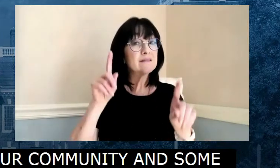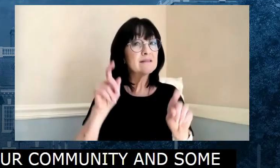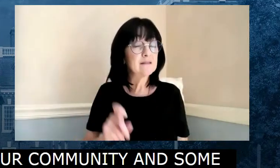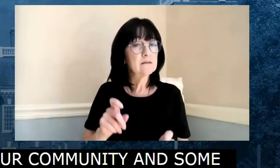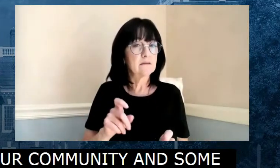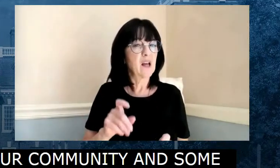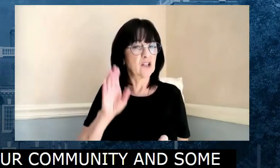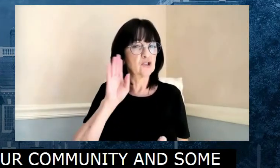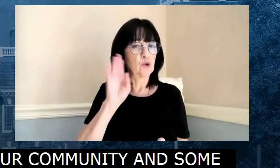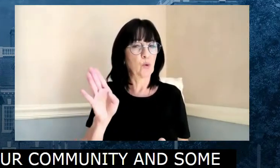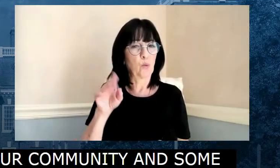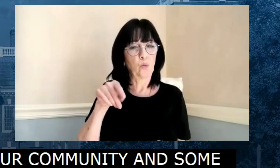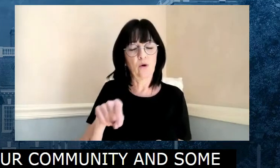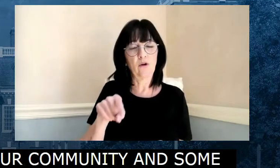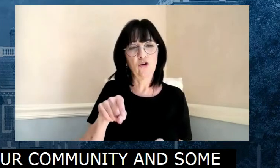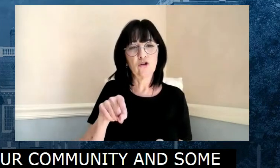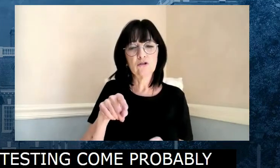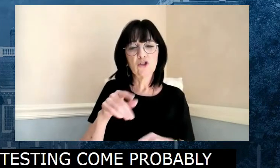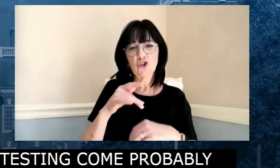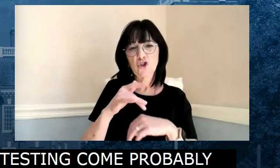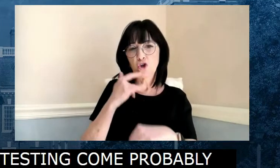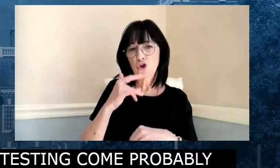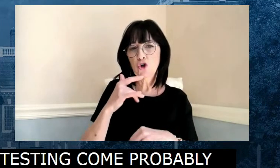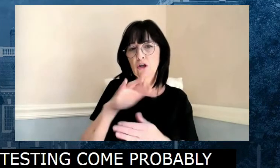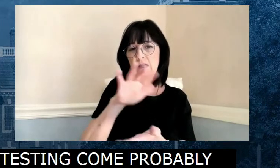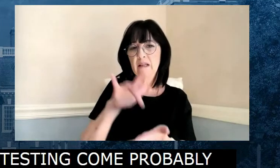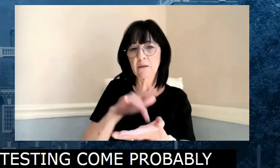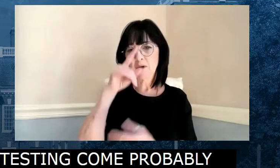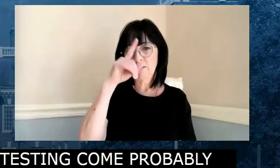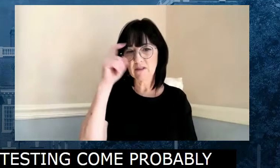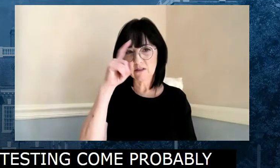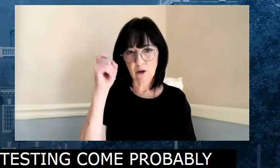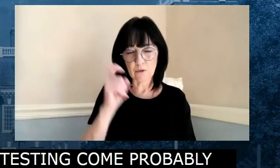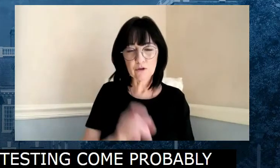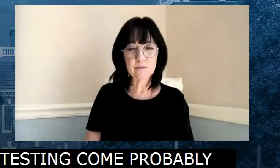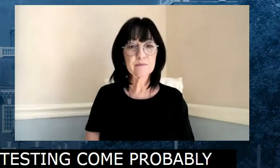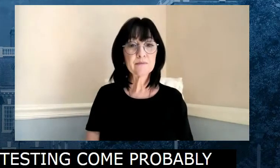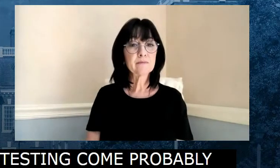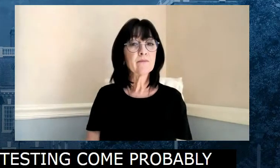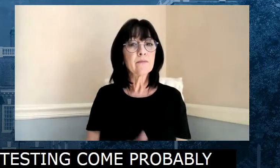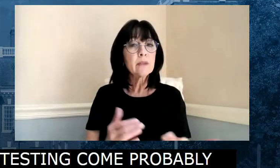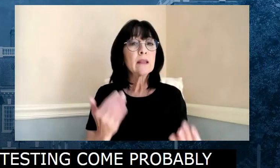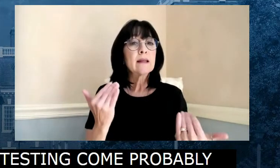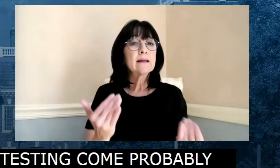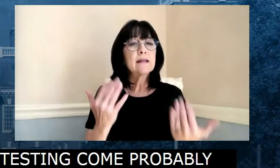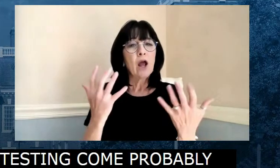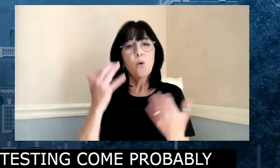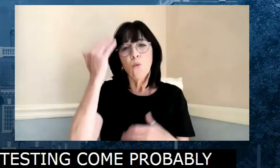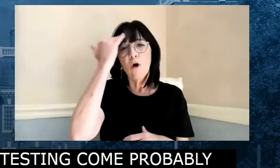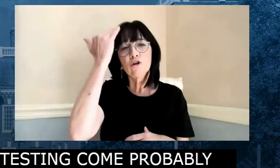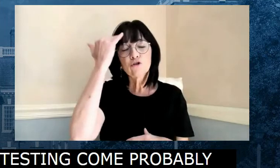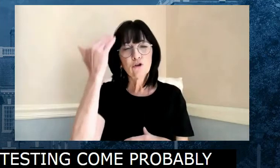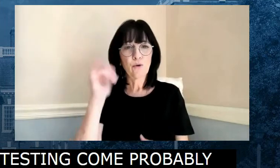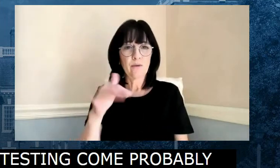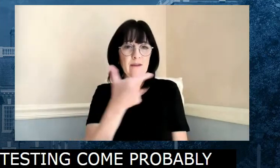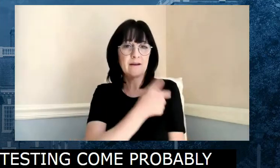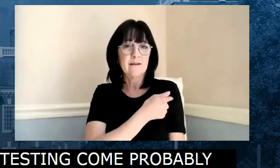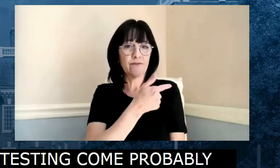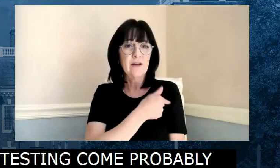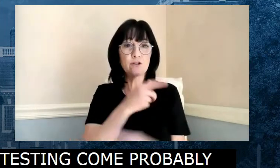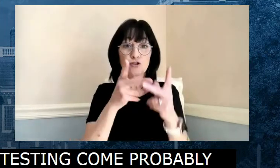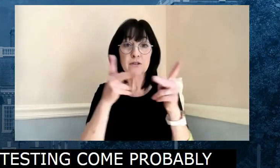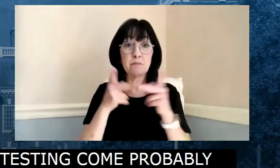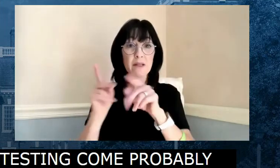midsummer. So then looking at the vaccination world. So again, a few weeks ago, we were talking about events where we're